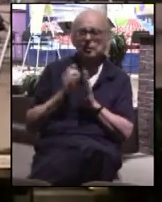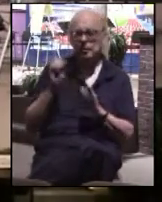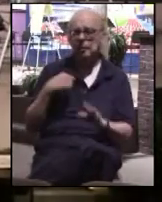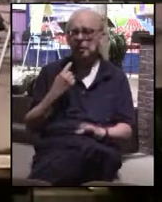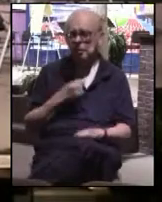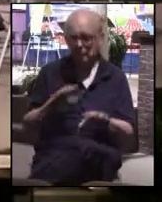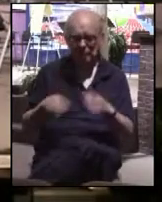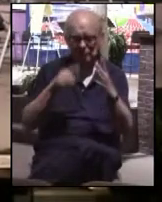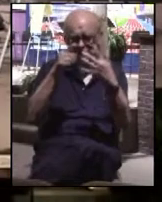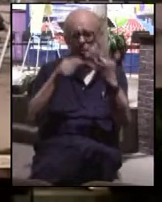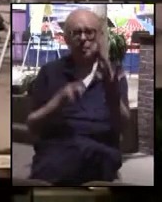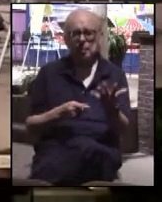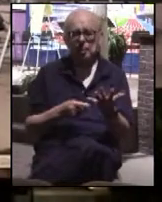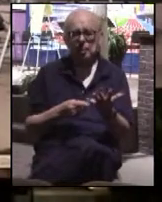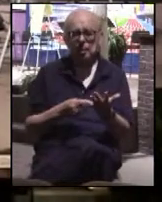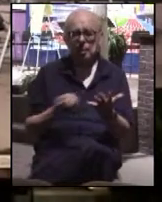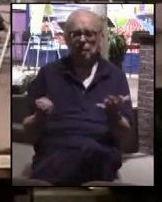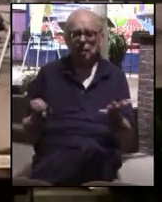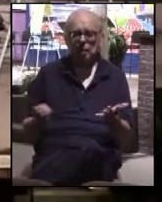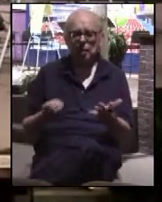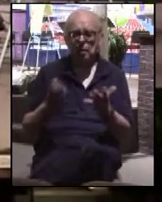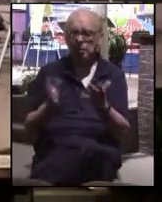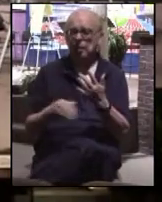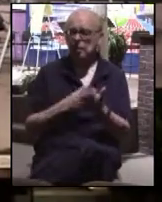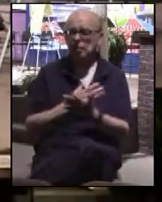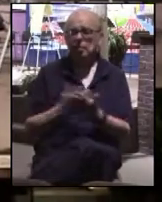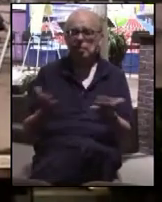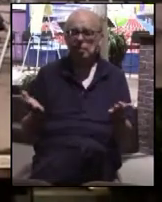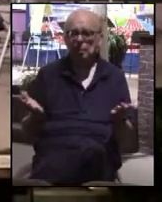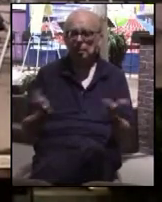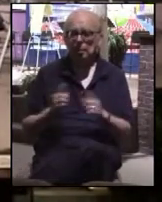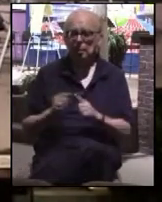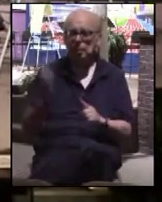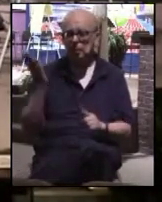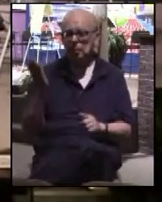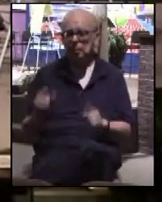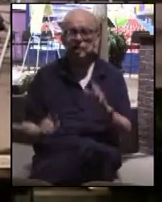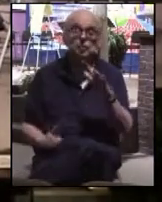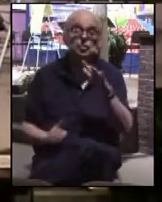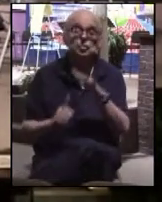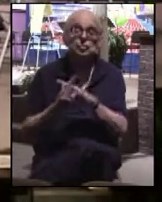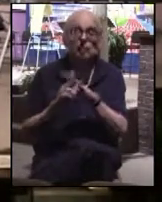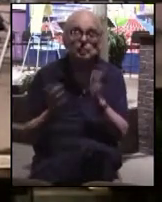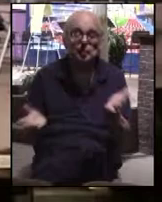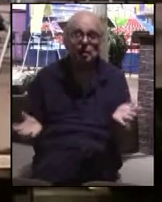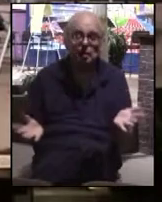do this and do that and they want all of these things but they never ever show up